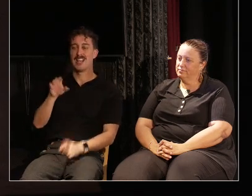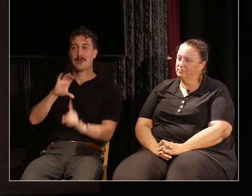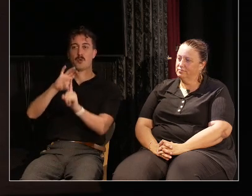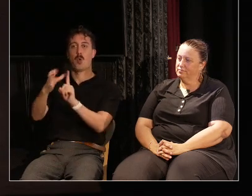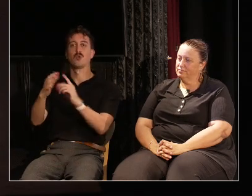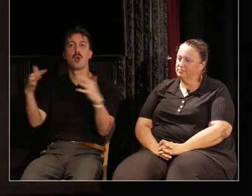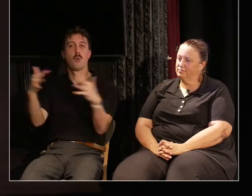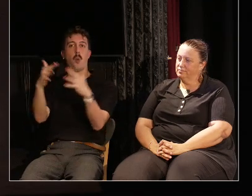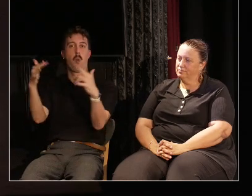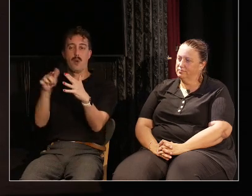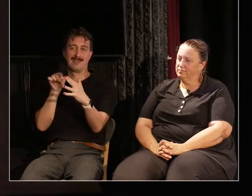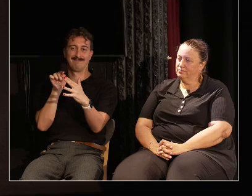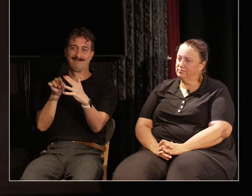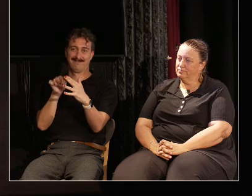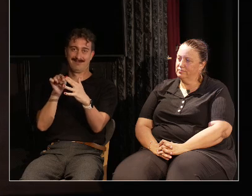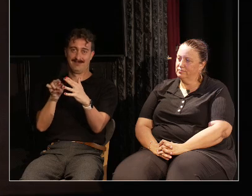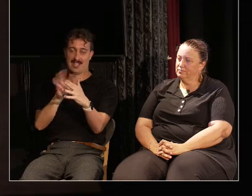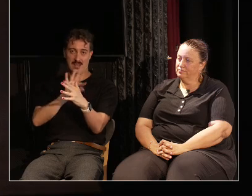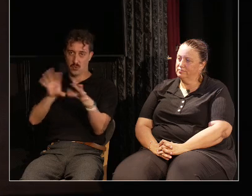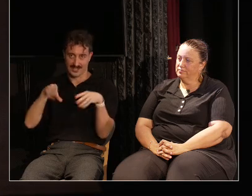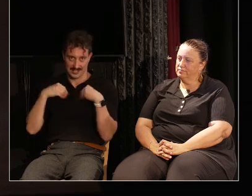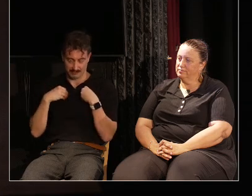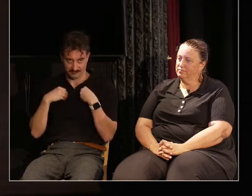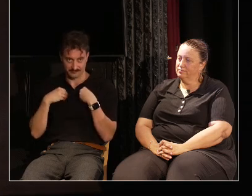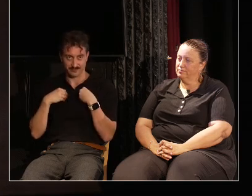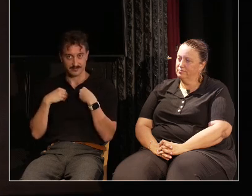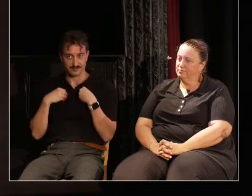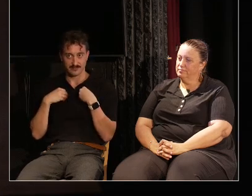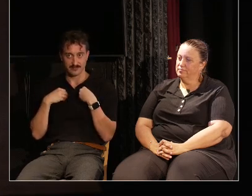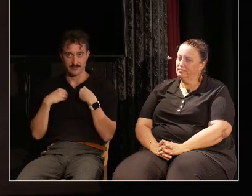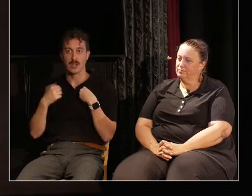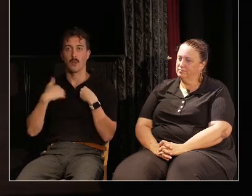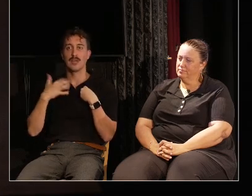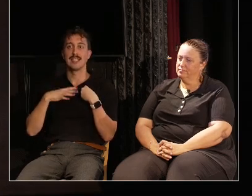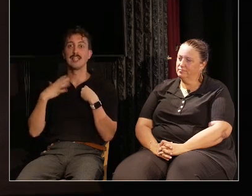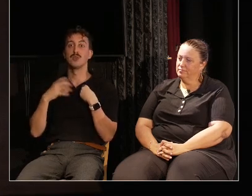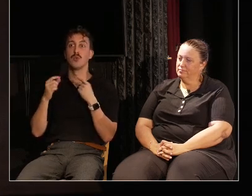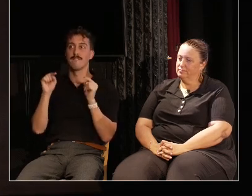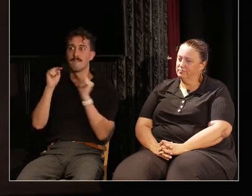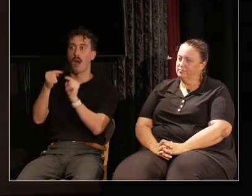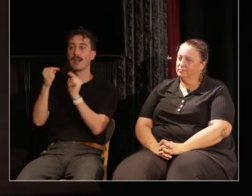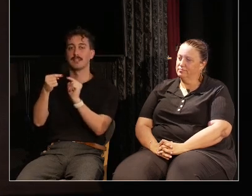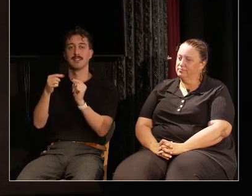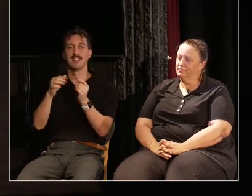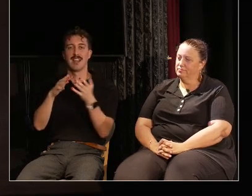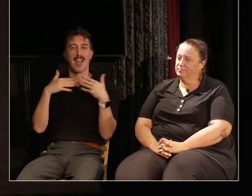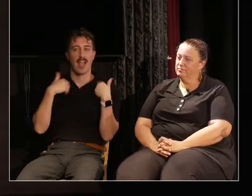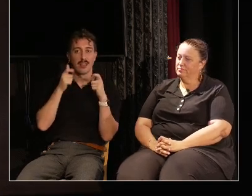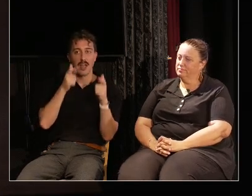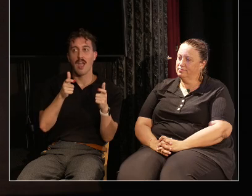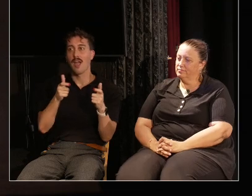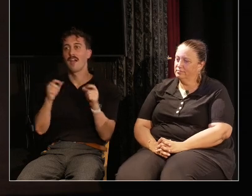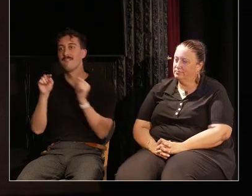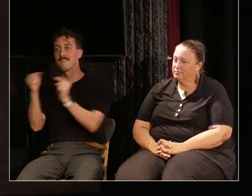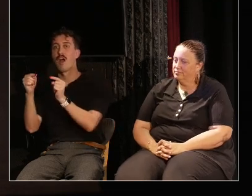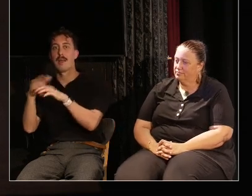that is not acceptable, and we have to fight that with the healthcare. We have to fight that with the hate speech, and then